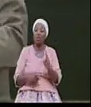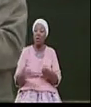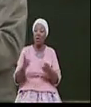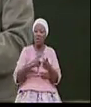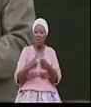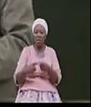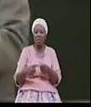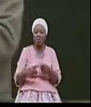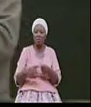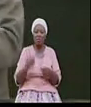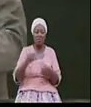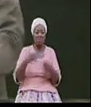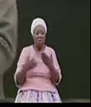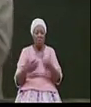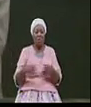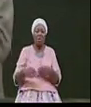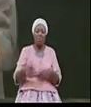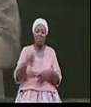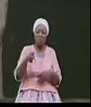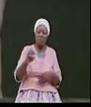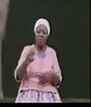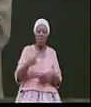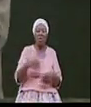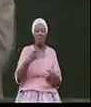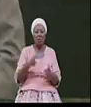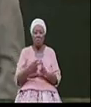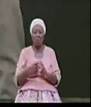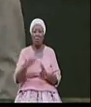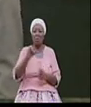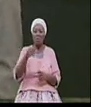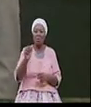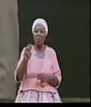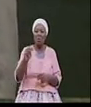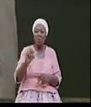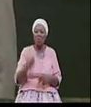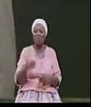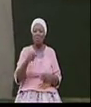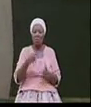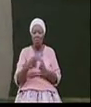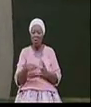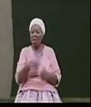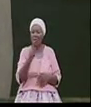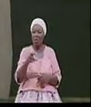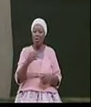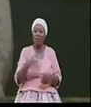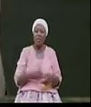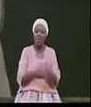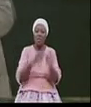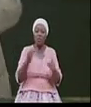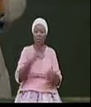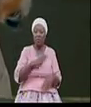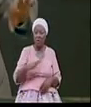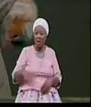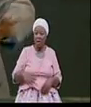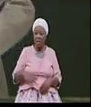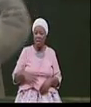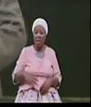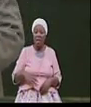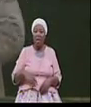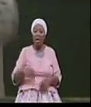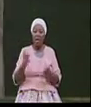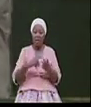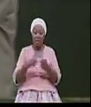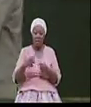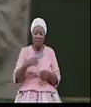it's Peter or James or John, any one of the disciples of Christ, saying they read something in